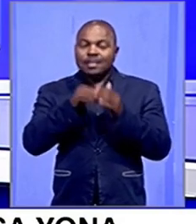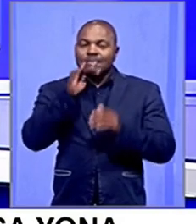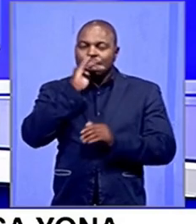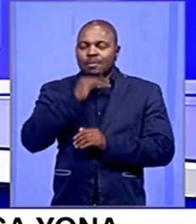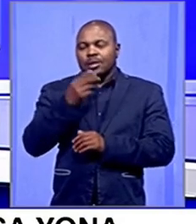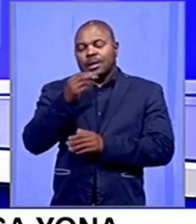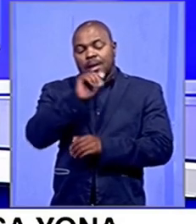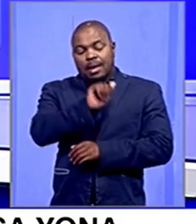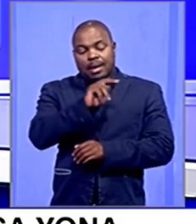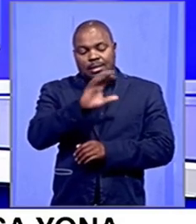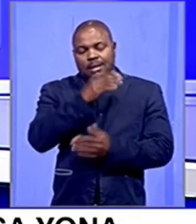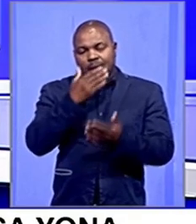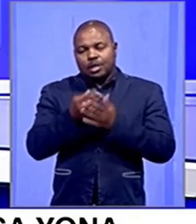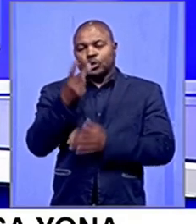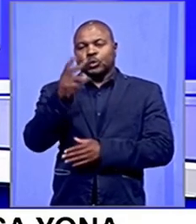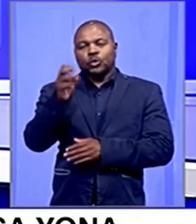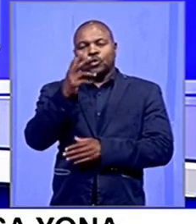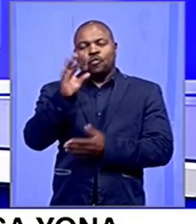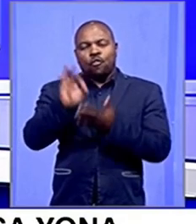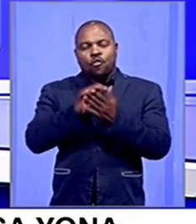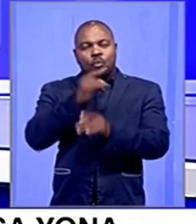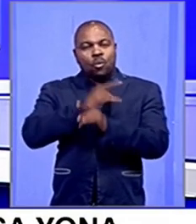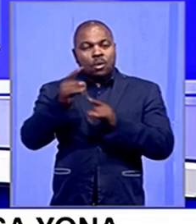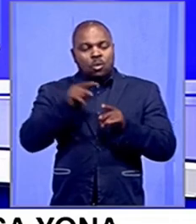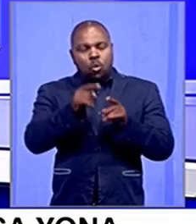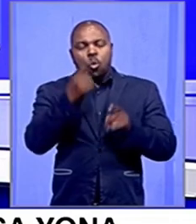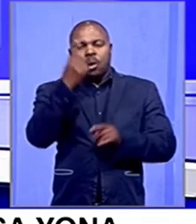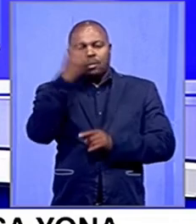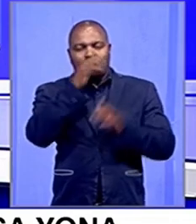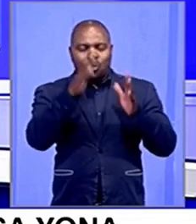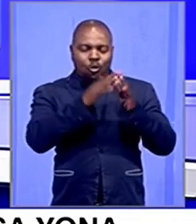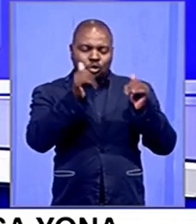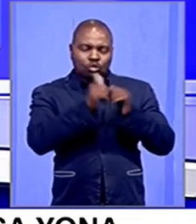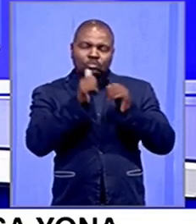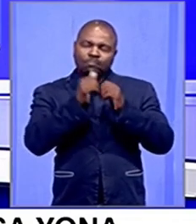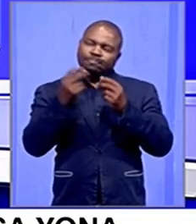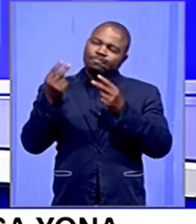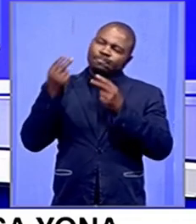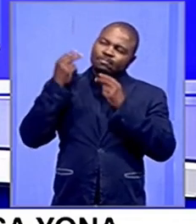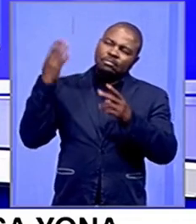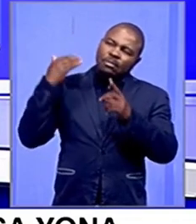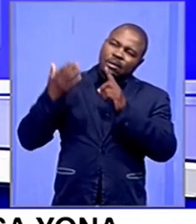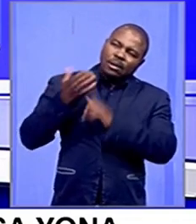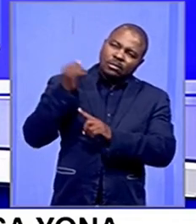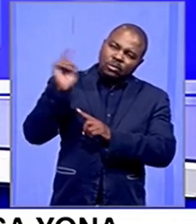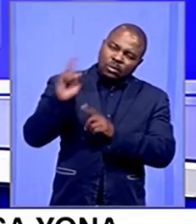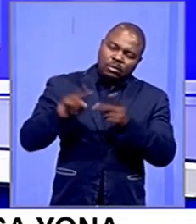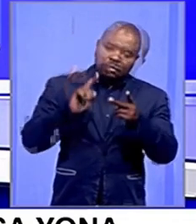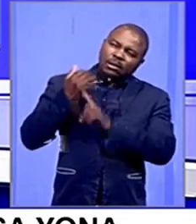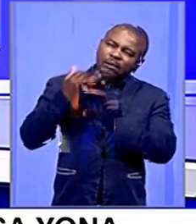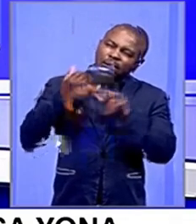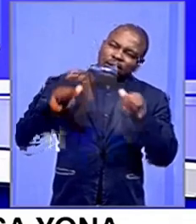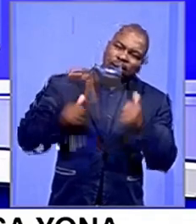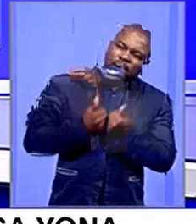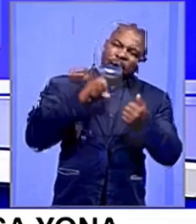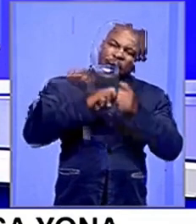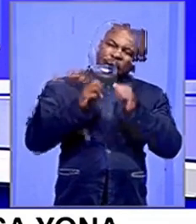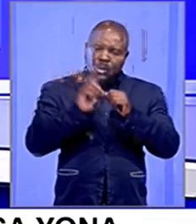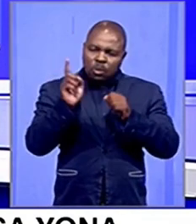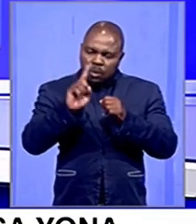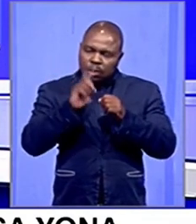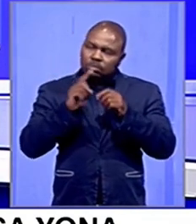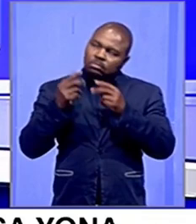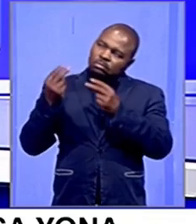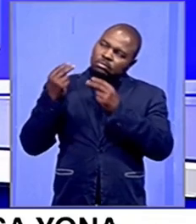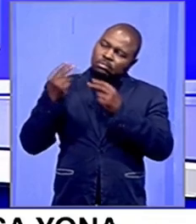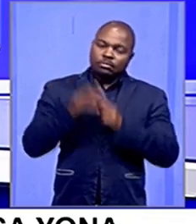tsa 2024. Moga o swere workshopo ya letsatsi go sheba dikatleo tsa ona mo go bileng le mo go bileng le mathata phano ya